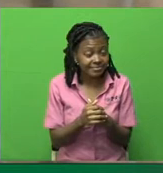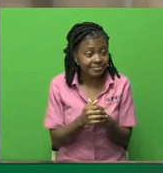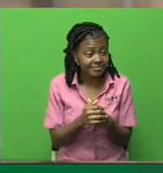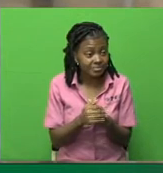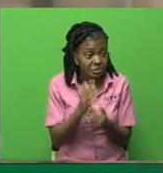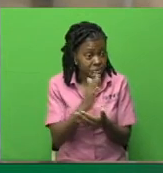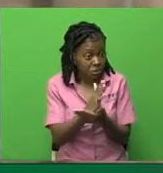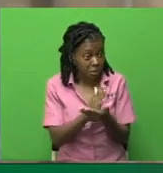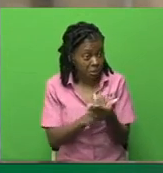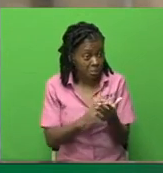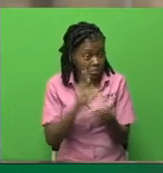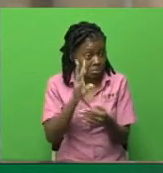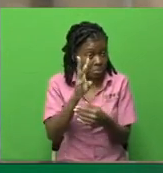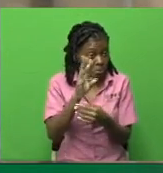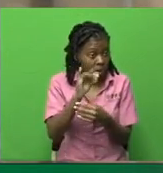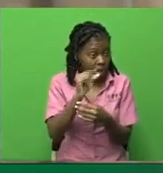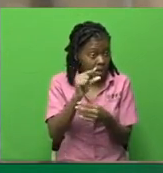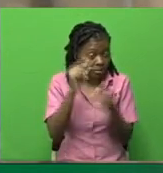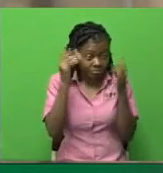looking beautiful